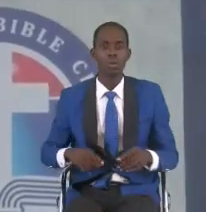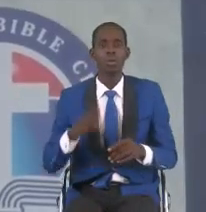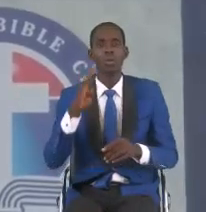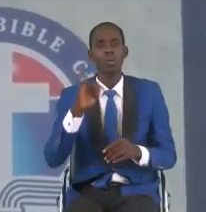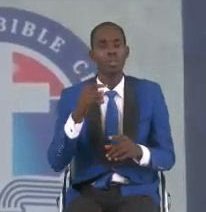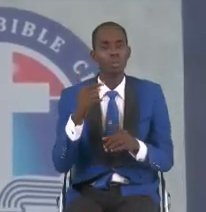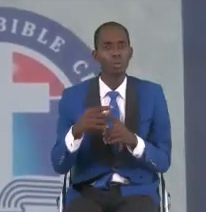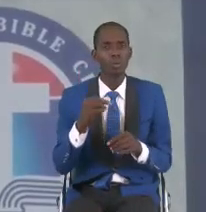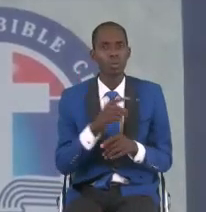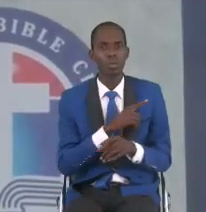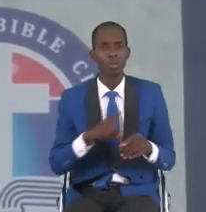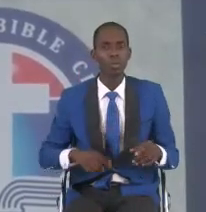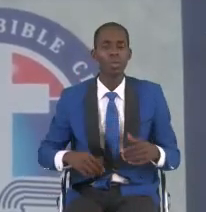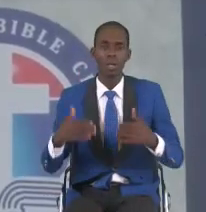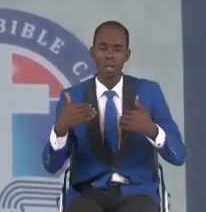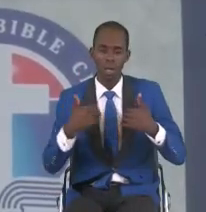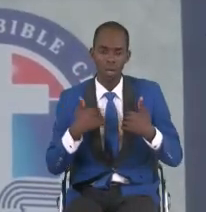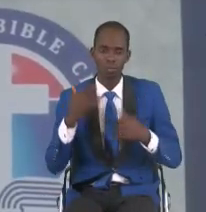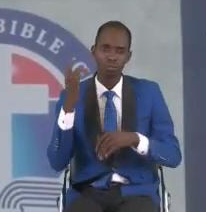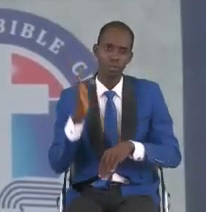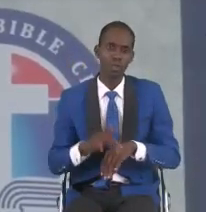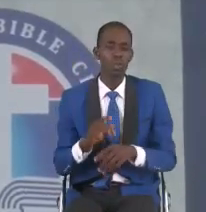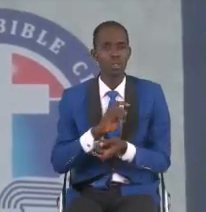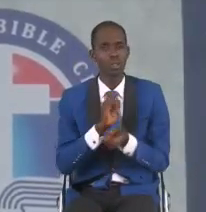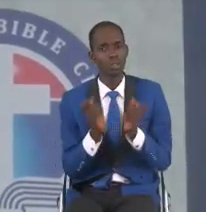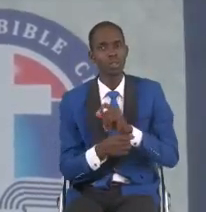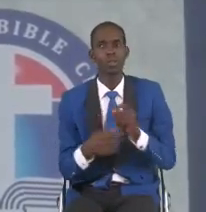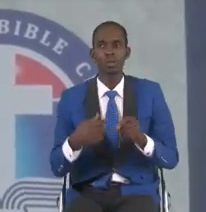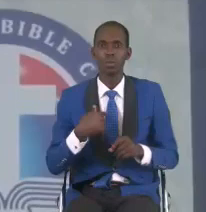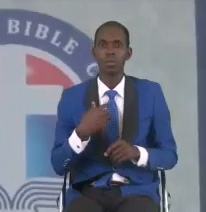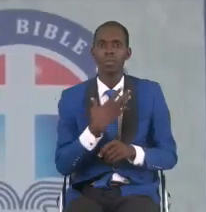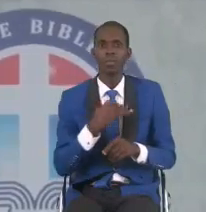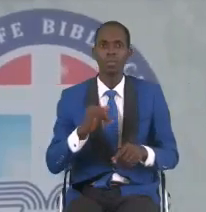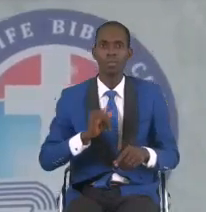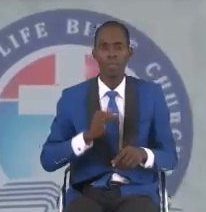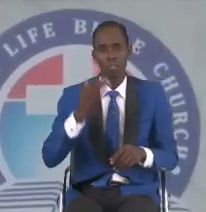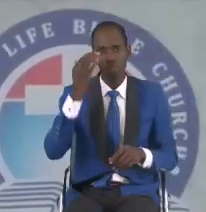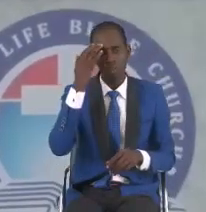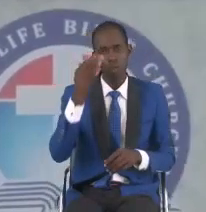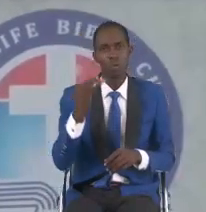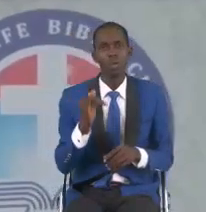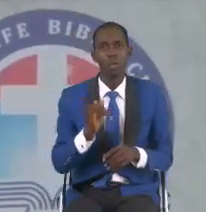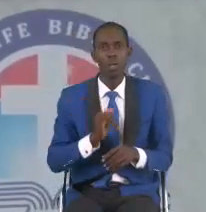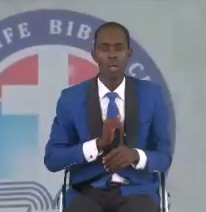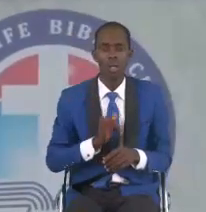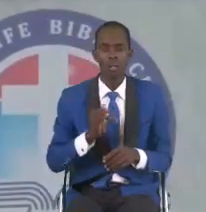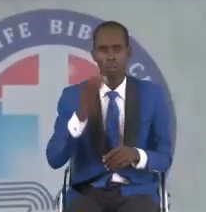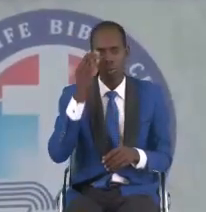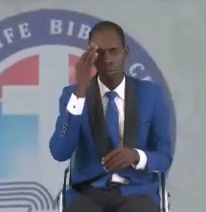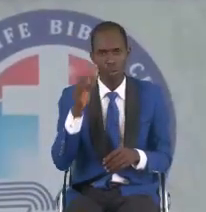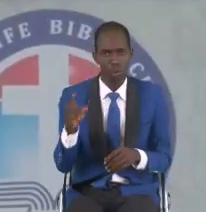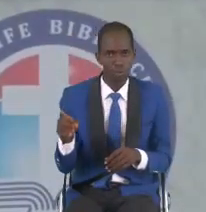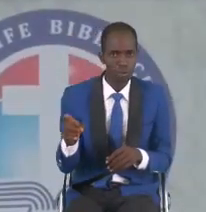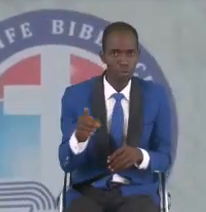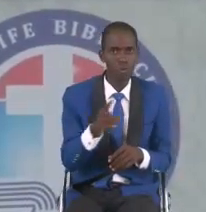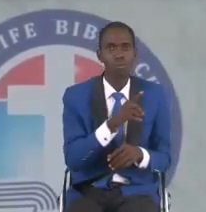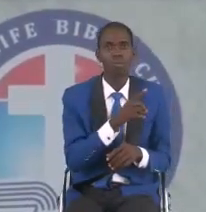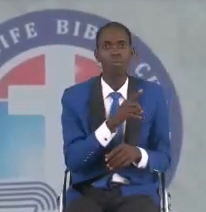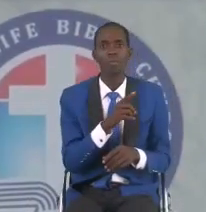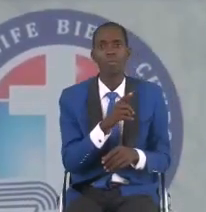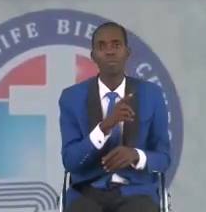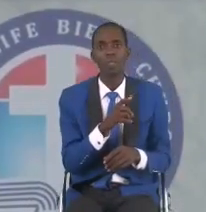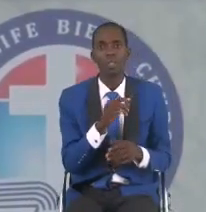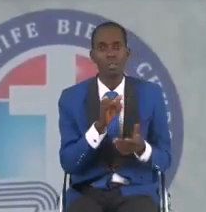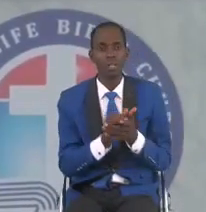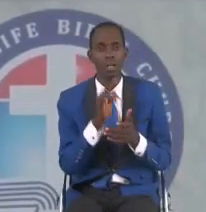has convicted me. And I know I am wrong. And all of you, he told them that I have